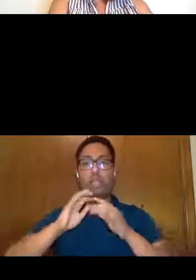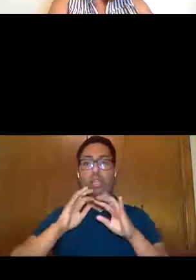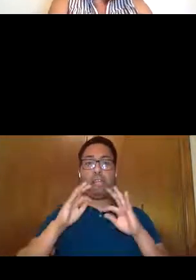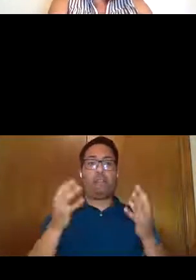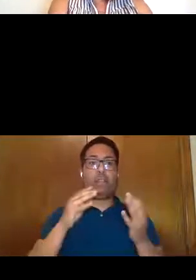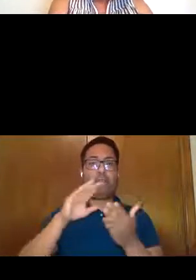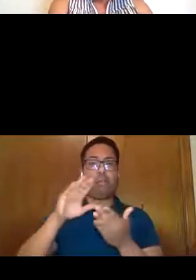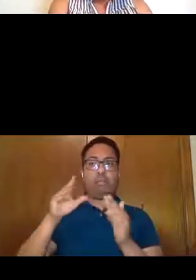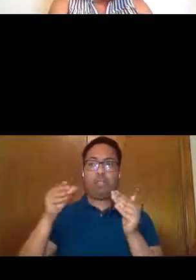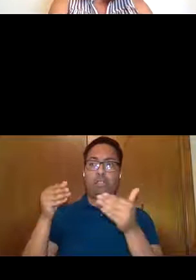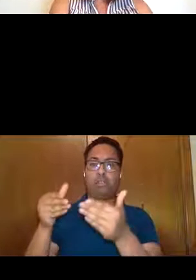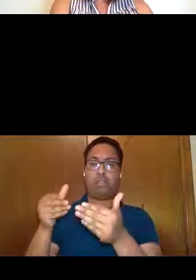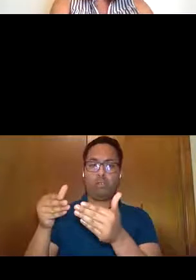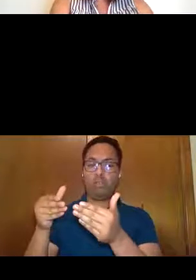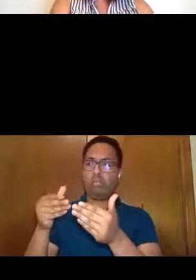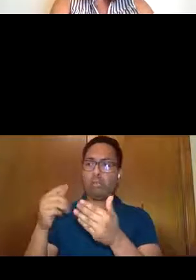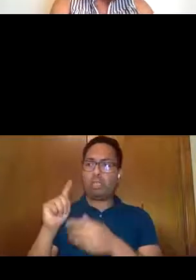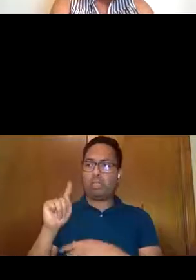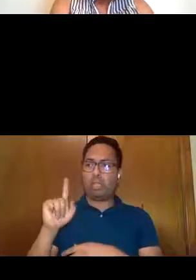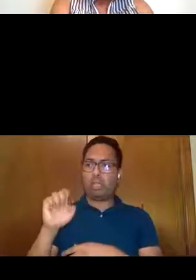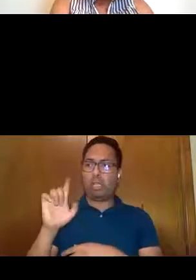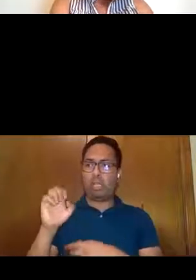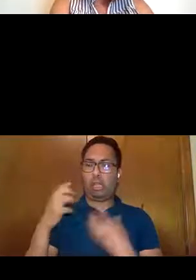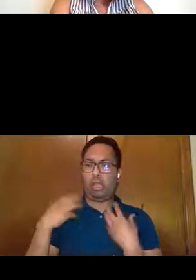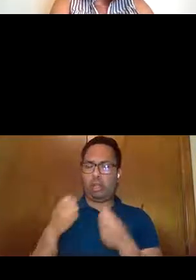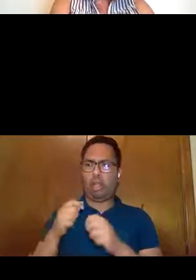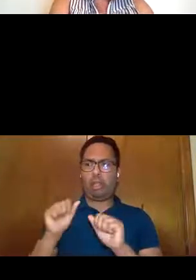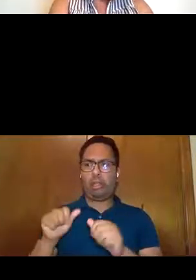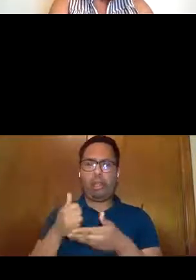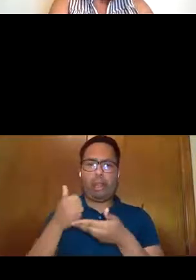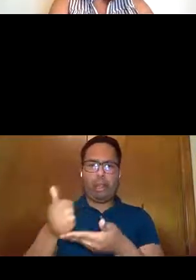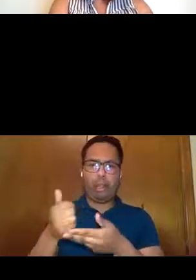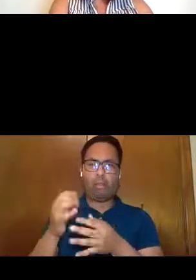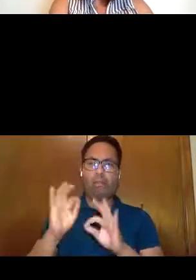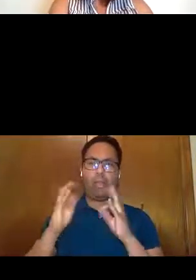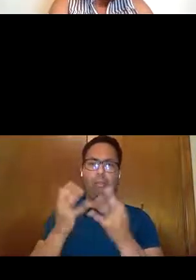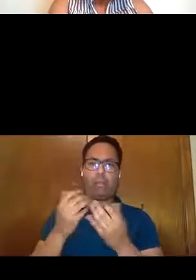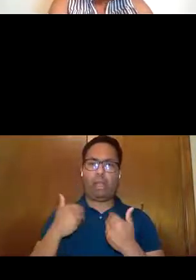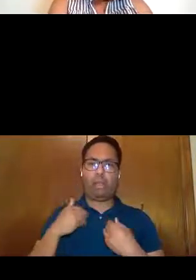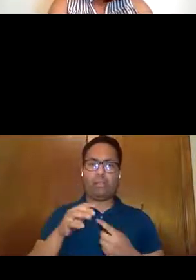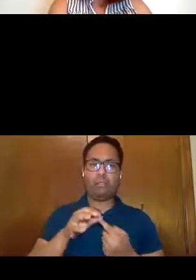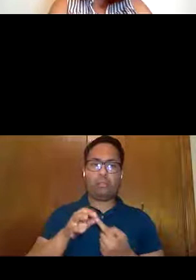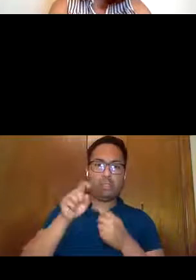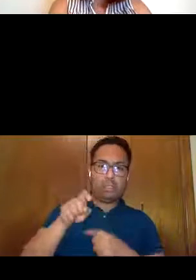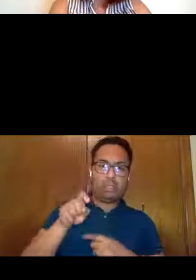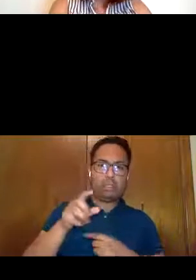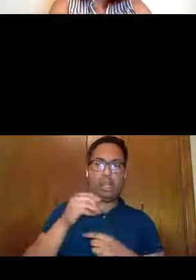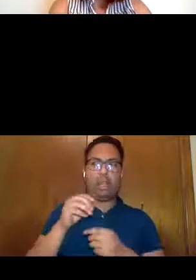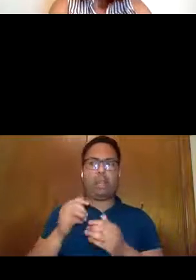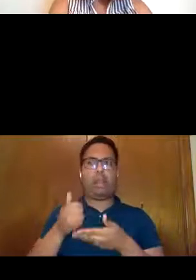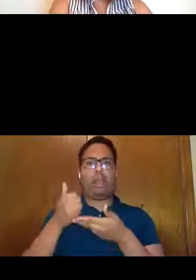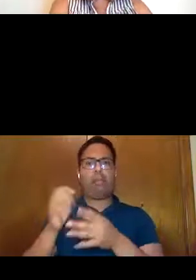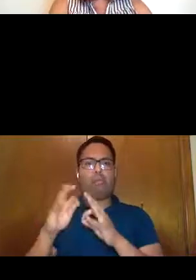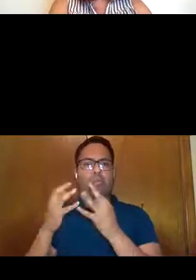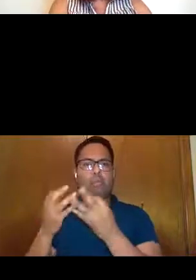can help children with special health care needs and families to access health care, improve